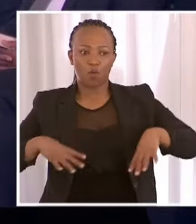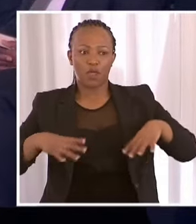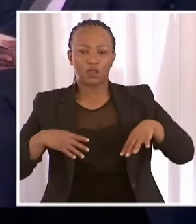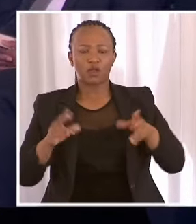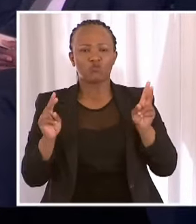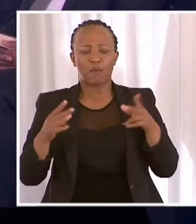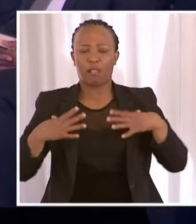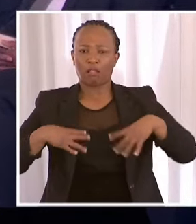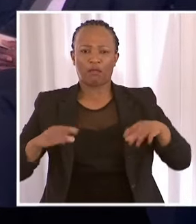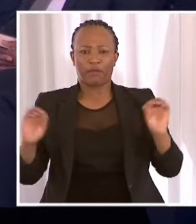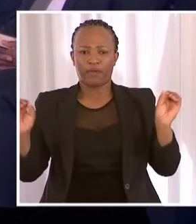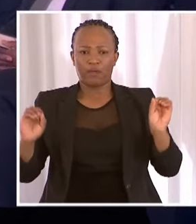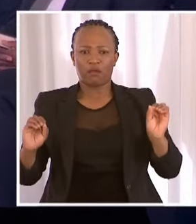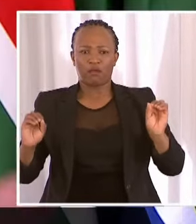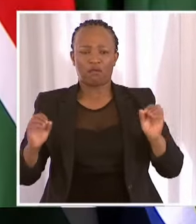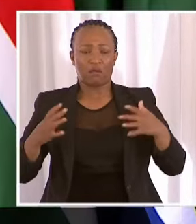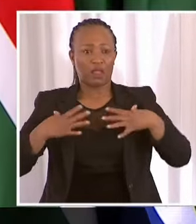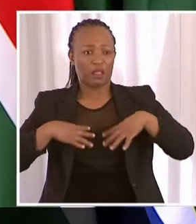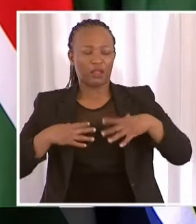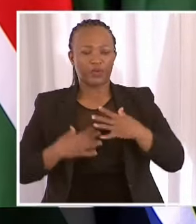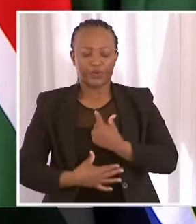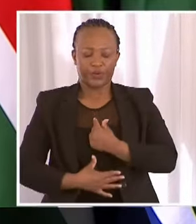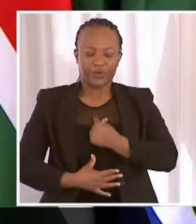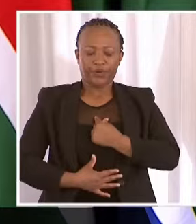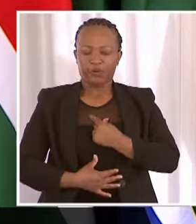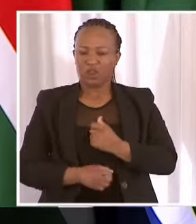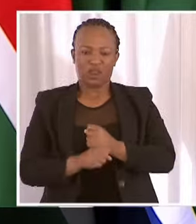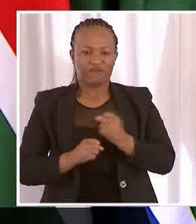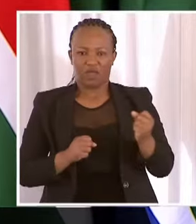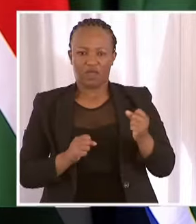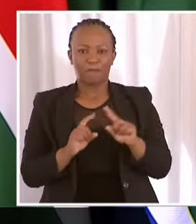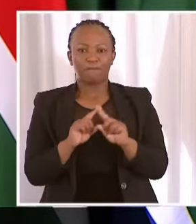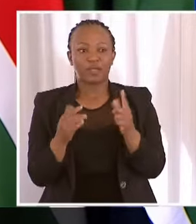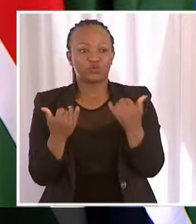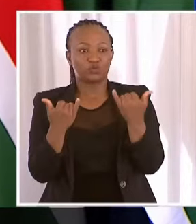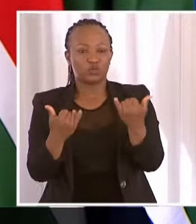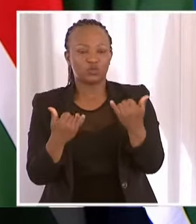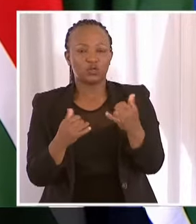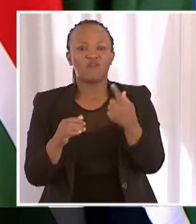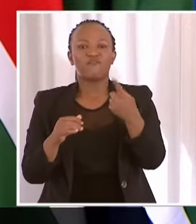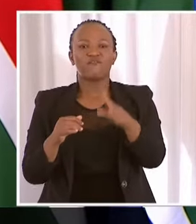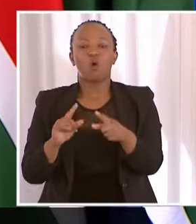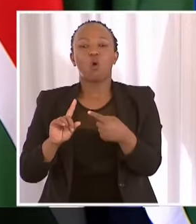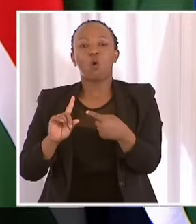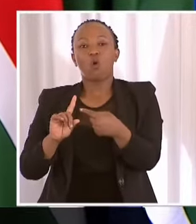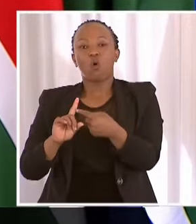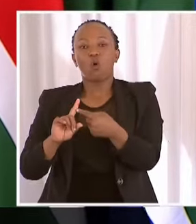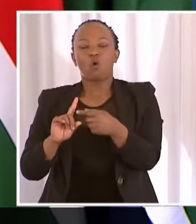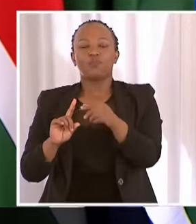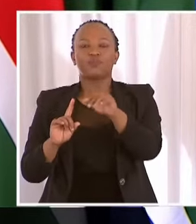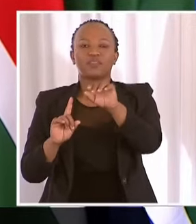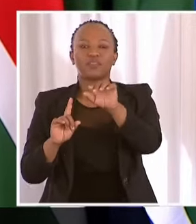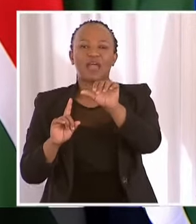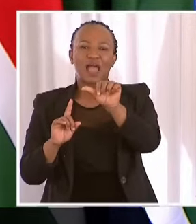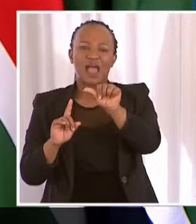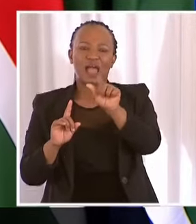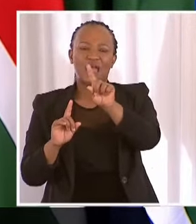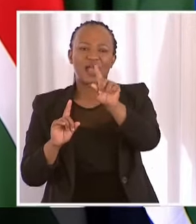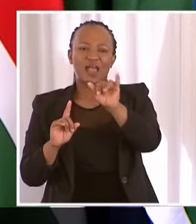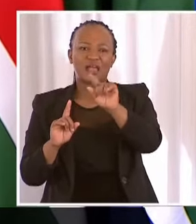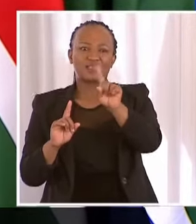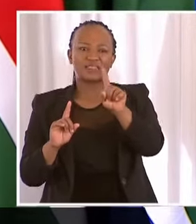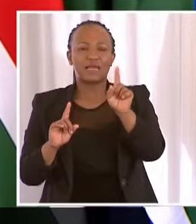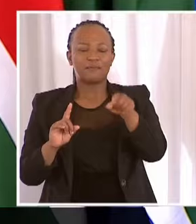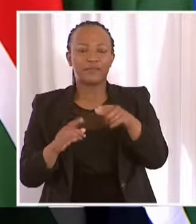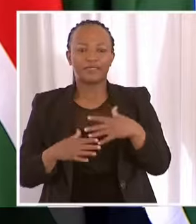normally don't. I normally don't wear suits. But for Aziz Pahad, the diplomat, I had to come in a suit,